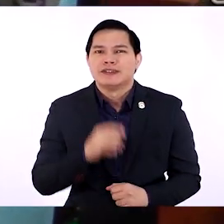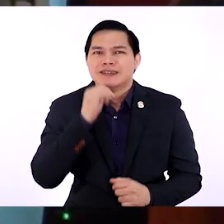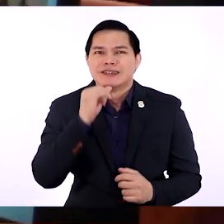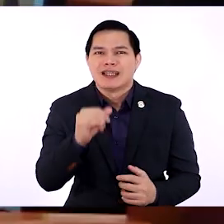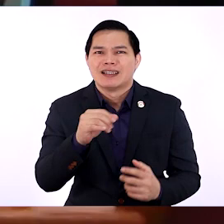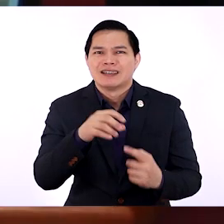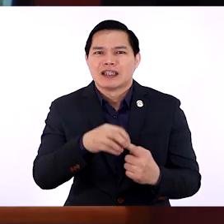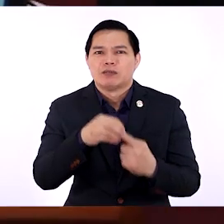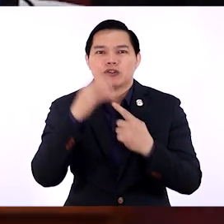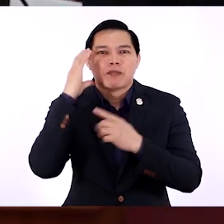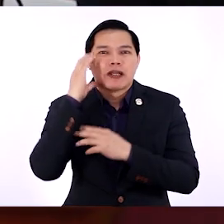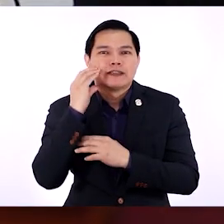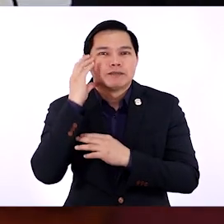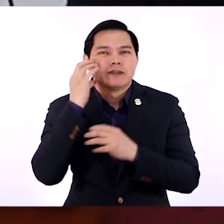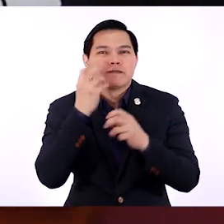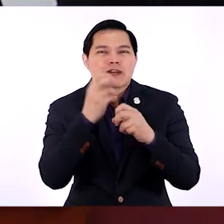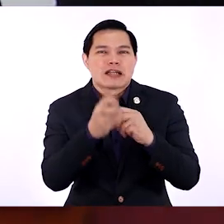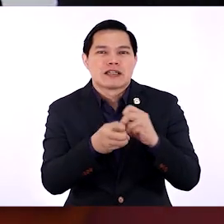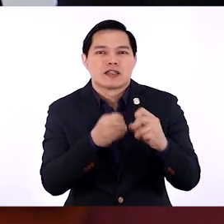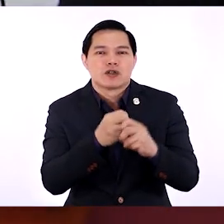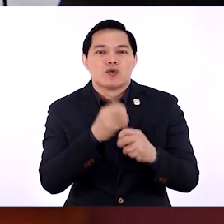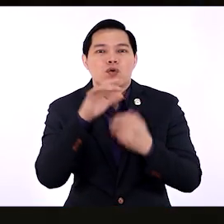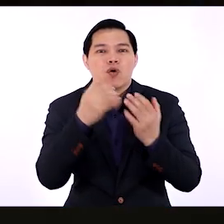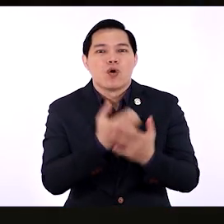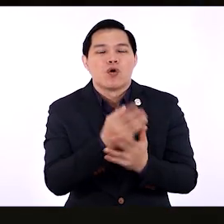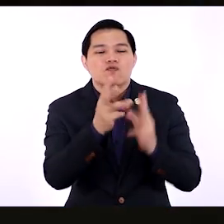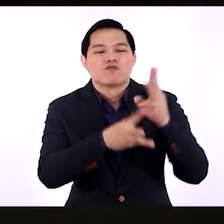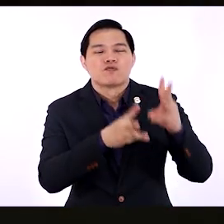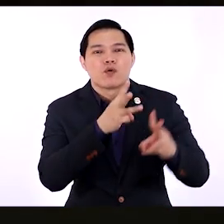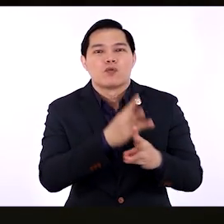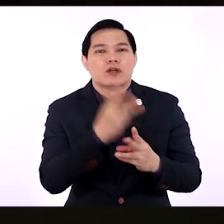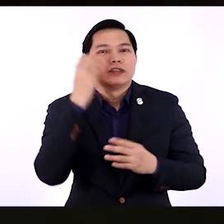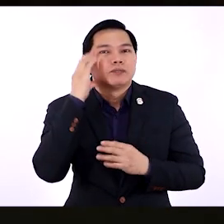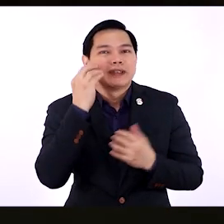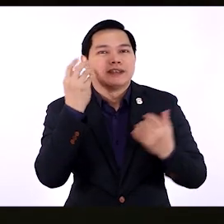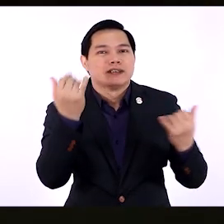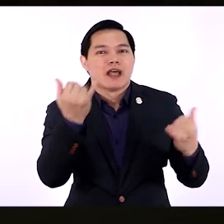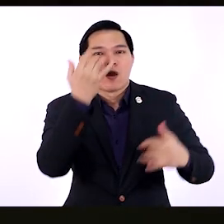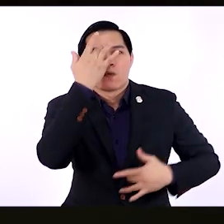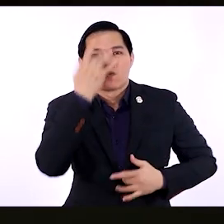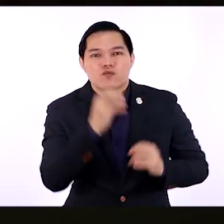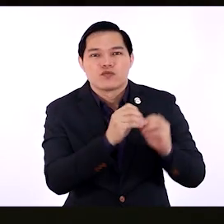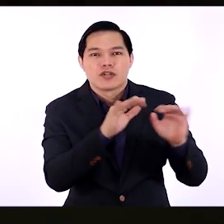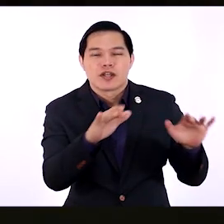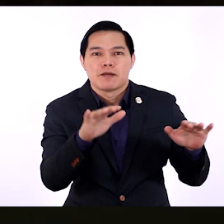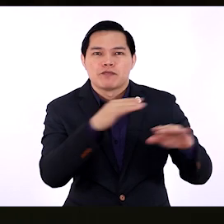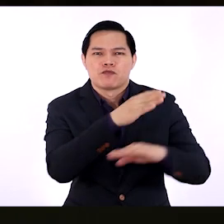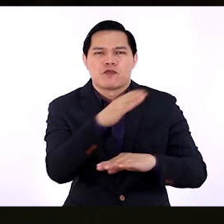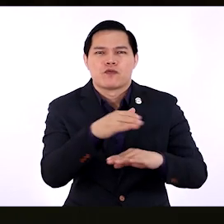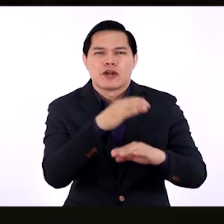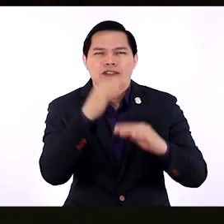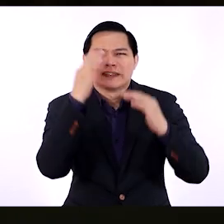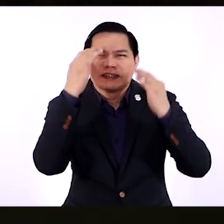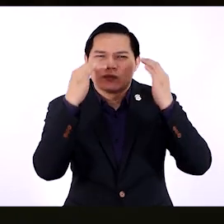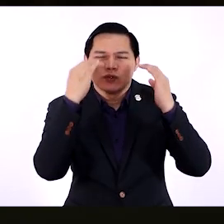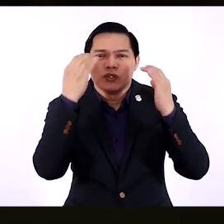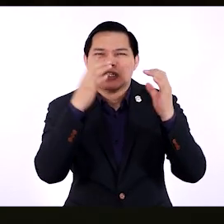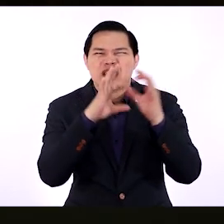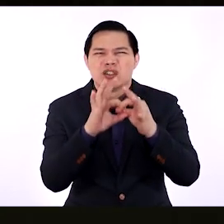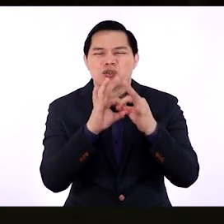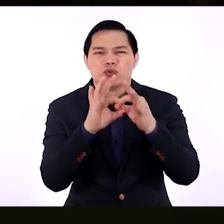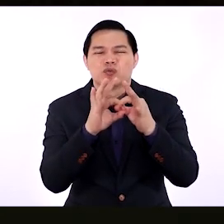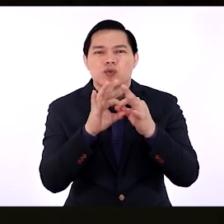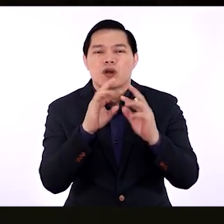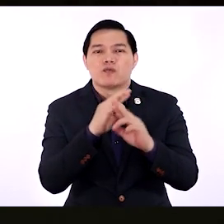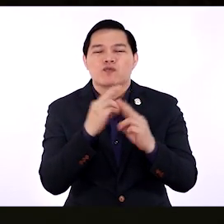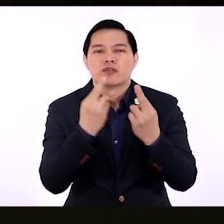from experiencing the hardships the entire world is facing during this global pandemic. On top of these stresses, relationships can